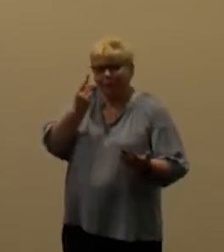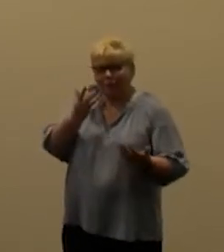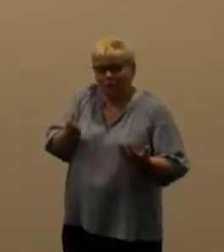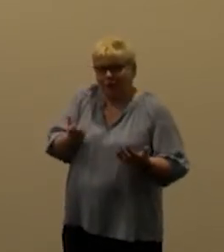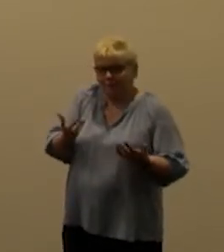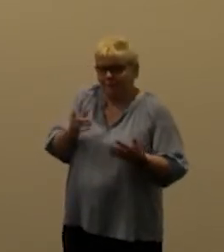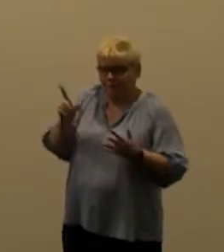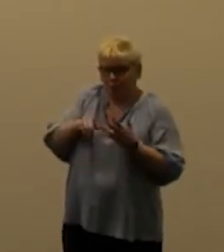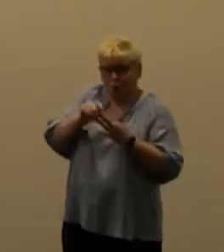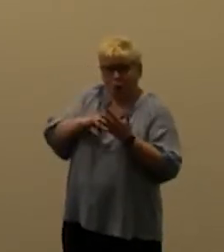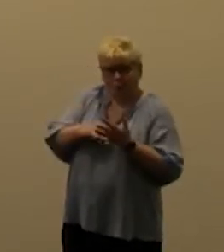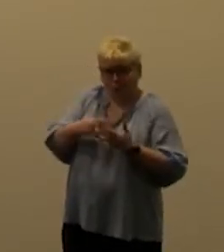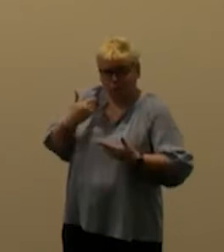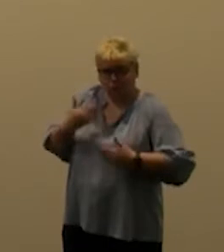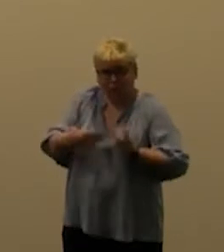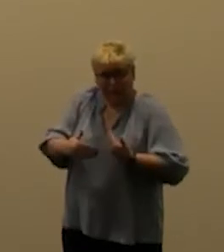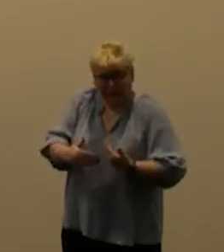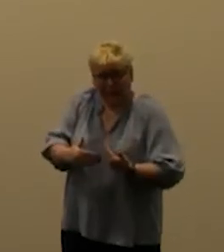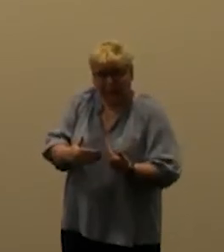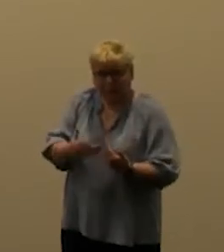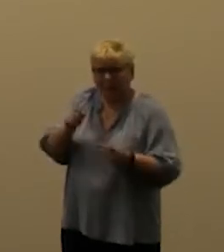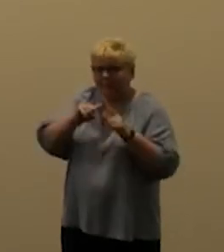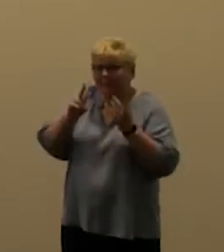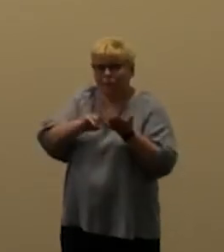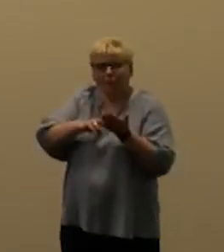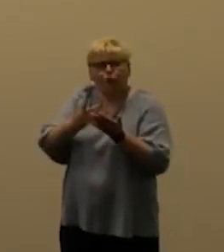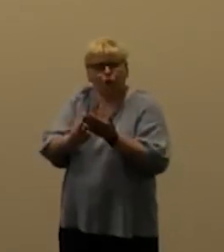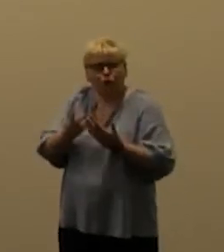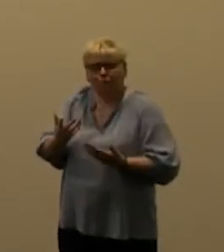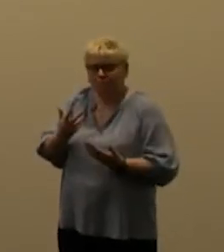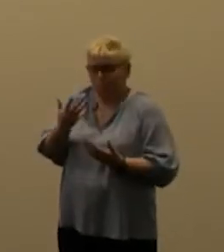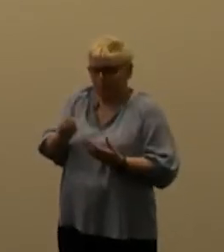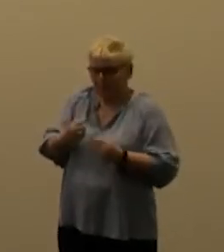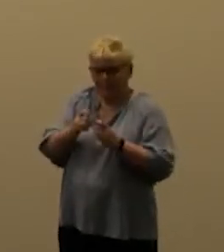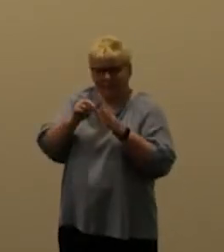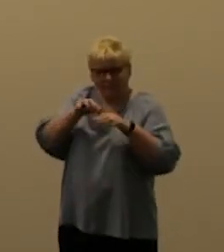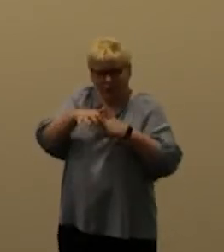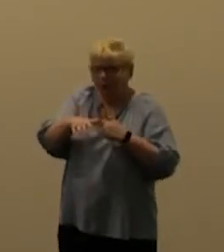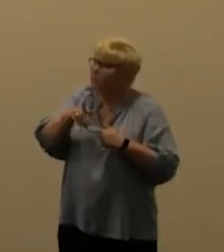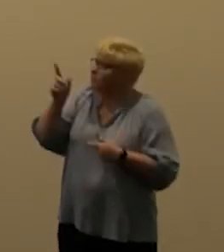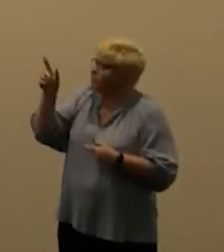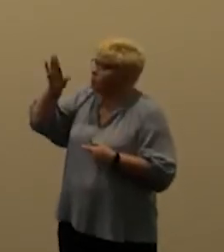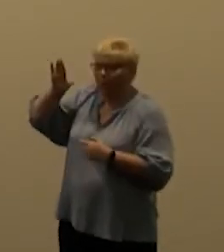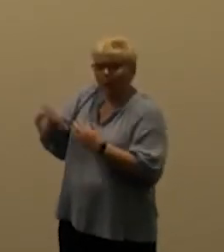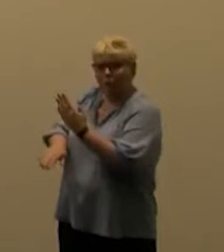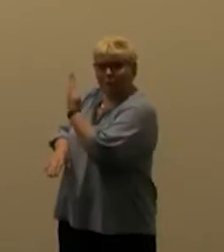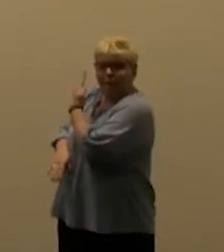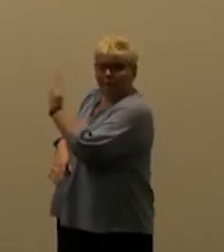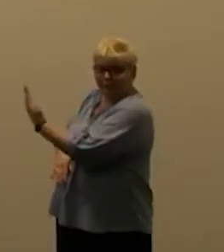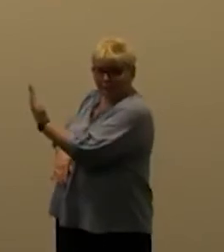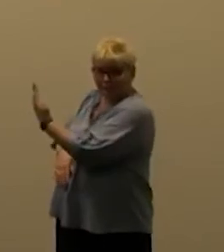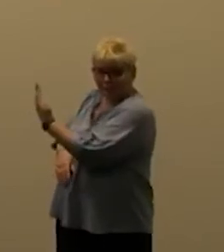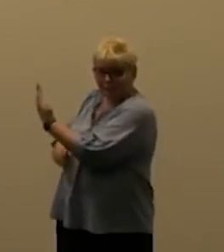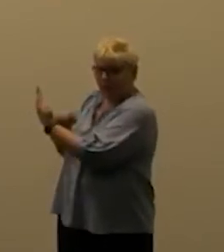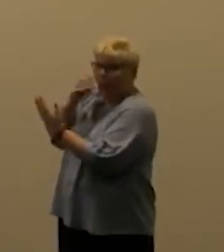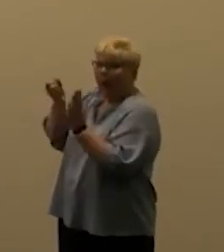Azure Devops up and running. We have a Git repo that we can version control our config files. The idea here is in the bottom left, we've got the admin. He's going to